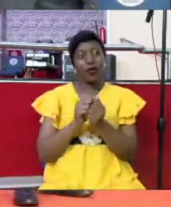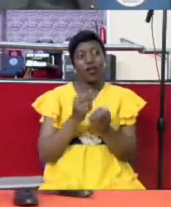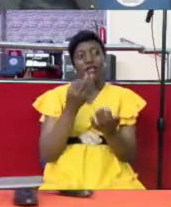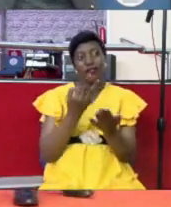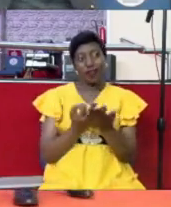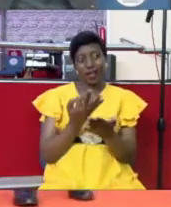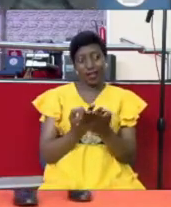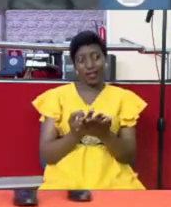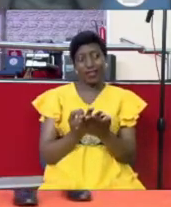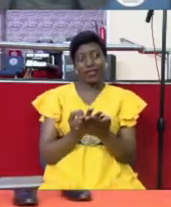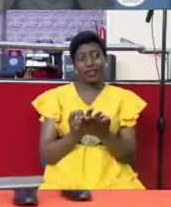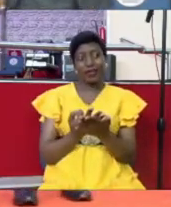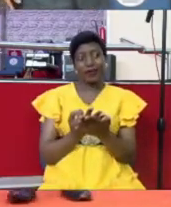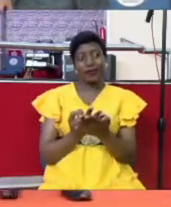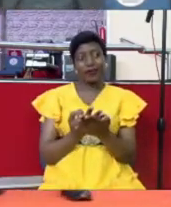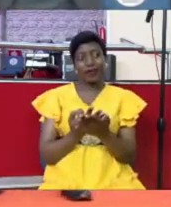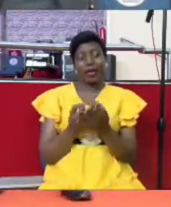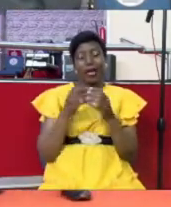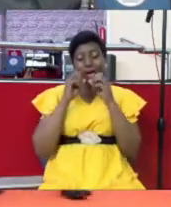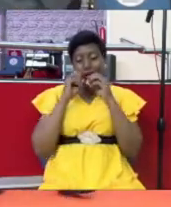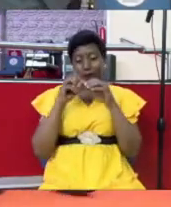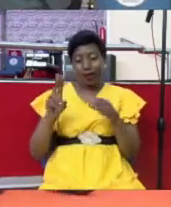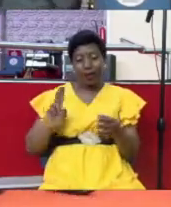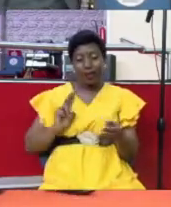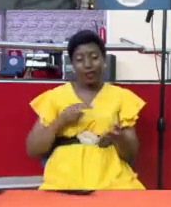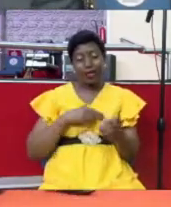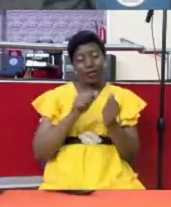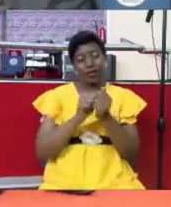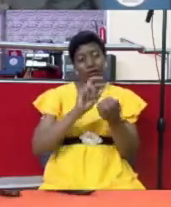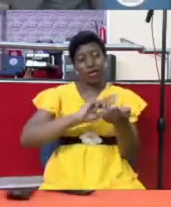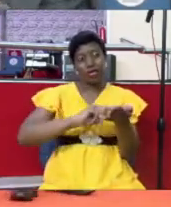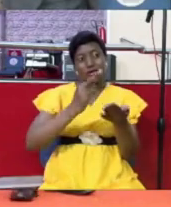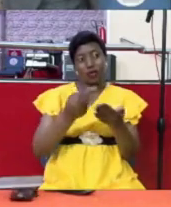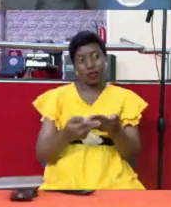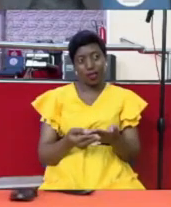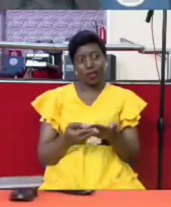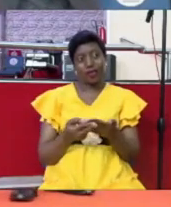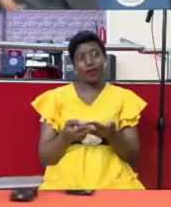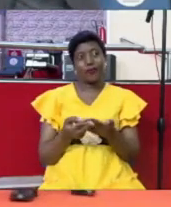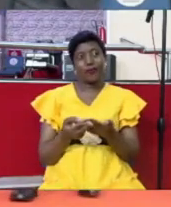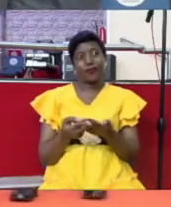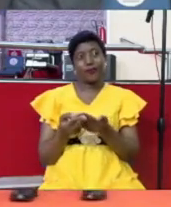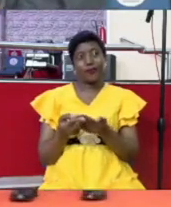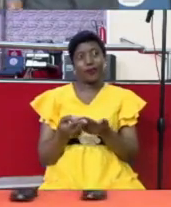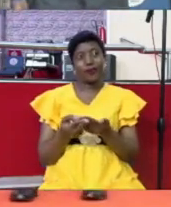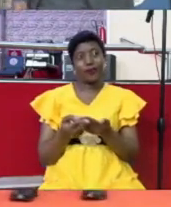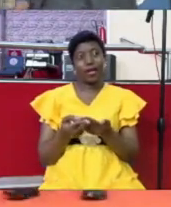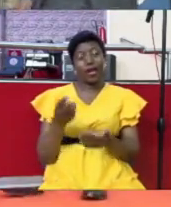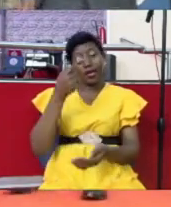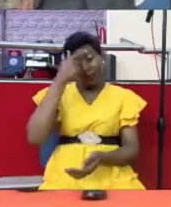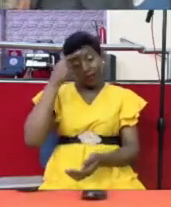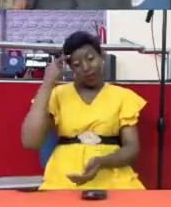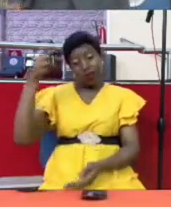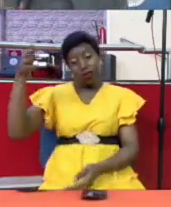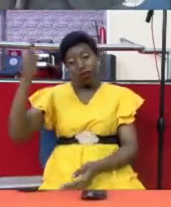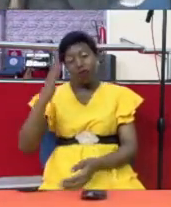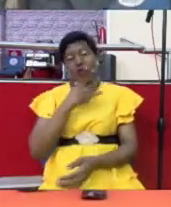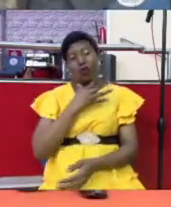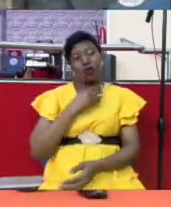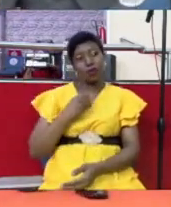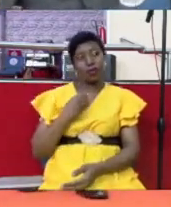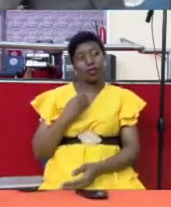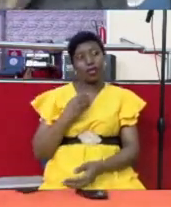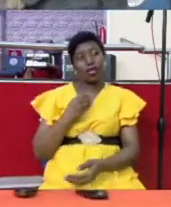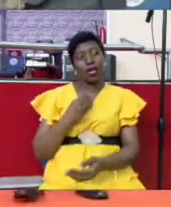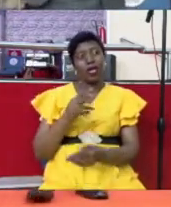na hela, or blesses us with resources, na akitubariki na rasilimali, it's because he wants to take care of you. Ni